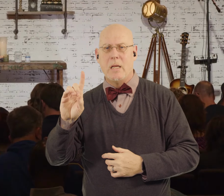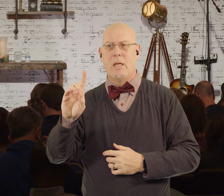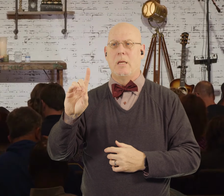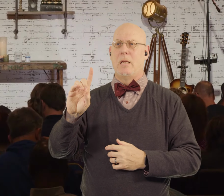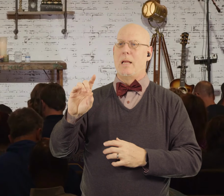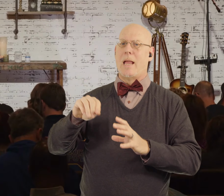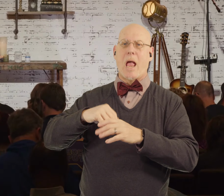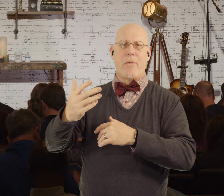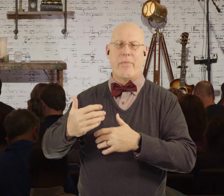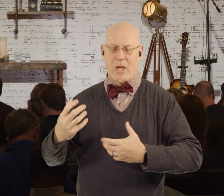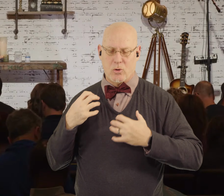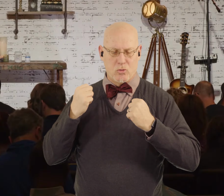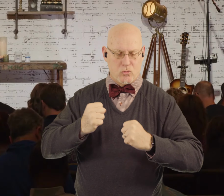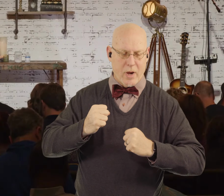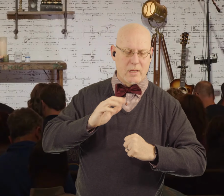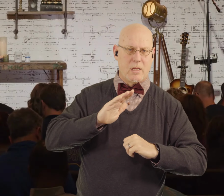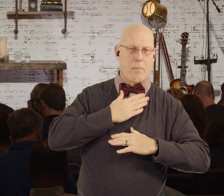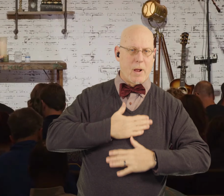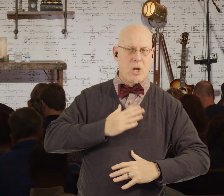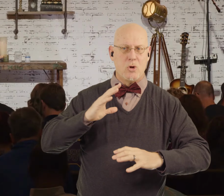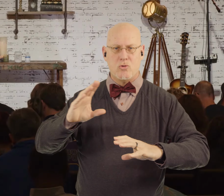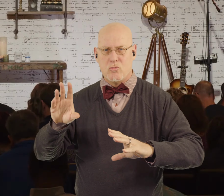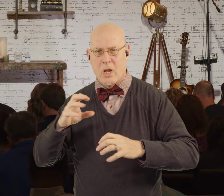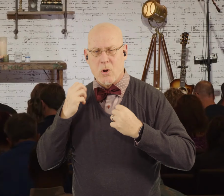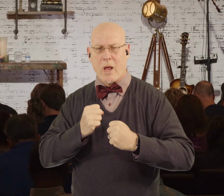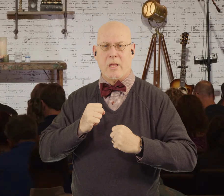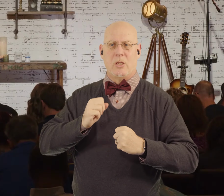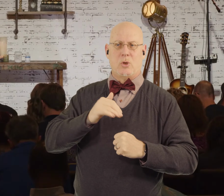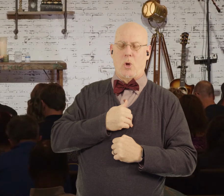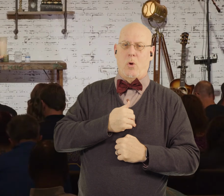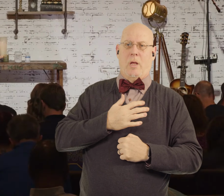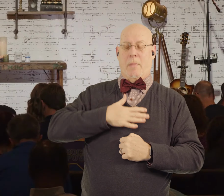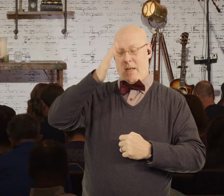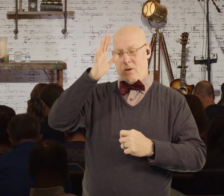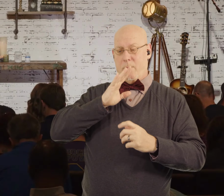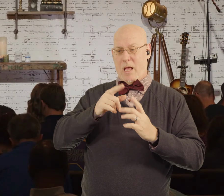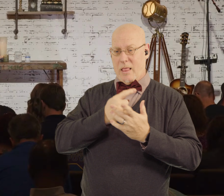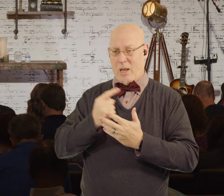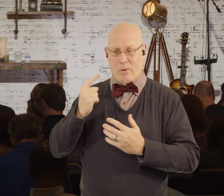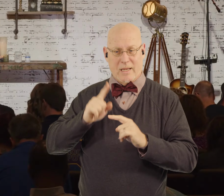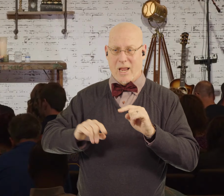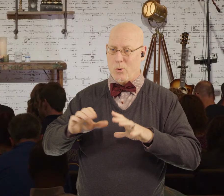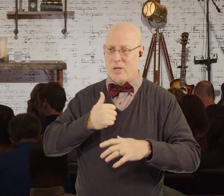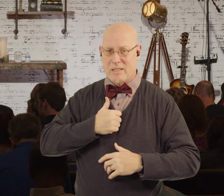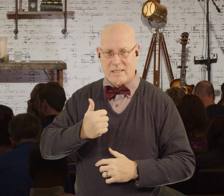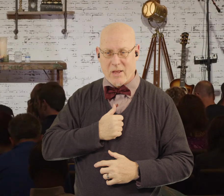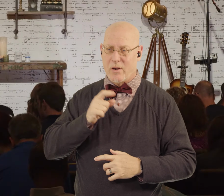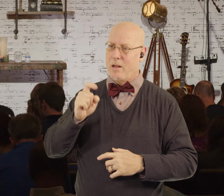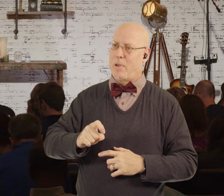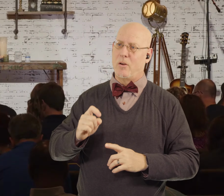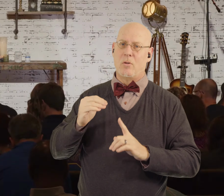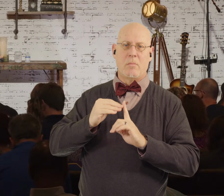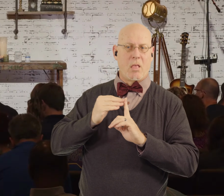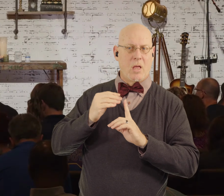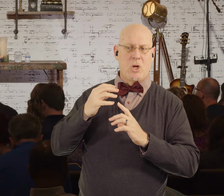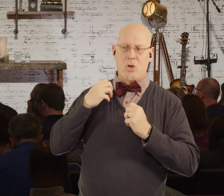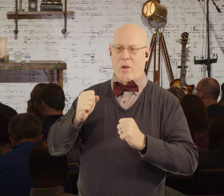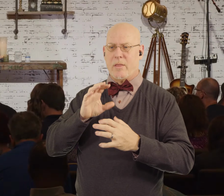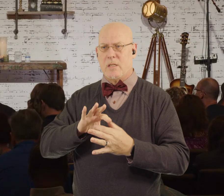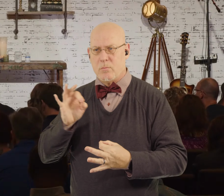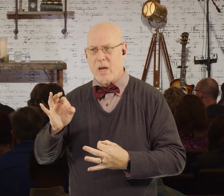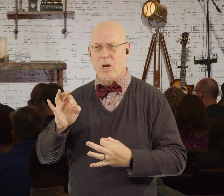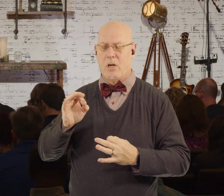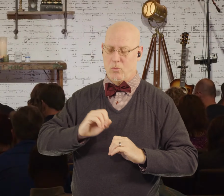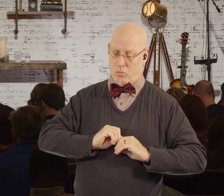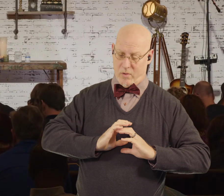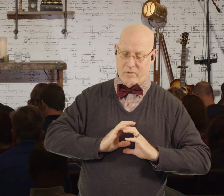outside force strengthening the body, strengthening the soul, strengthen what remains. So we can't do it ourselves. Like my dad talked about last week, it has to be a continual reliance